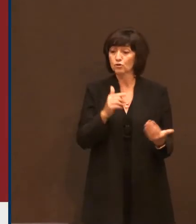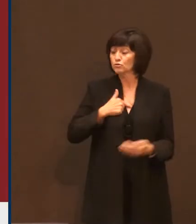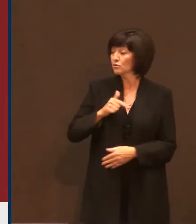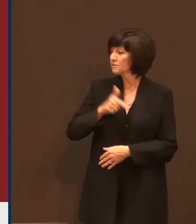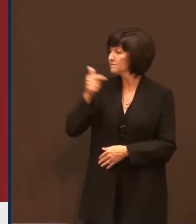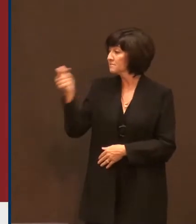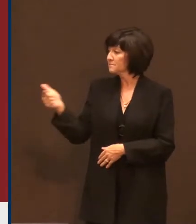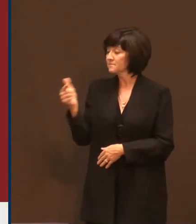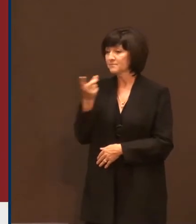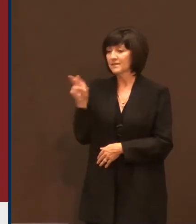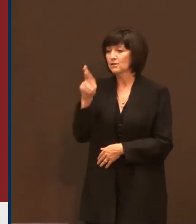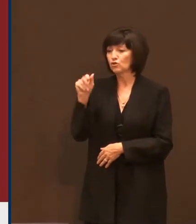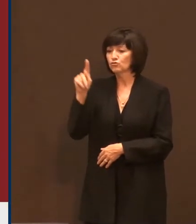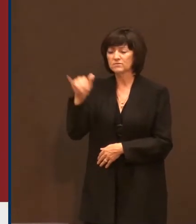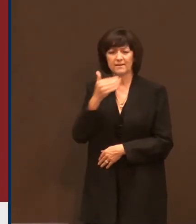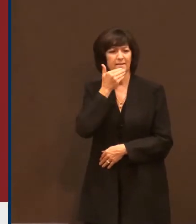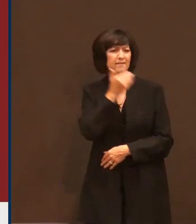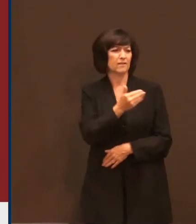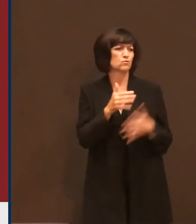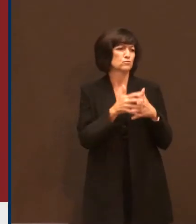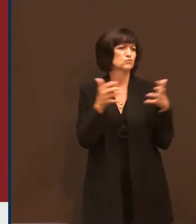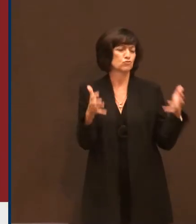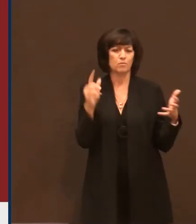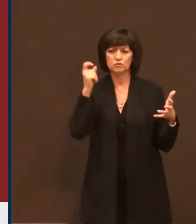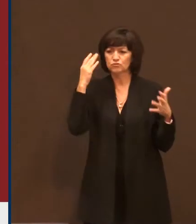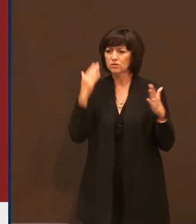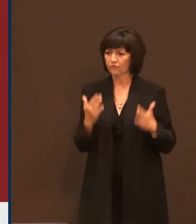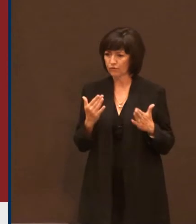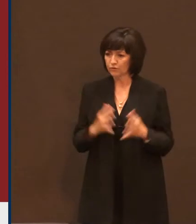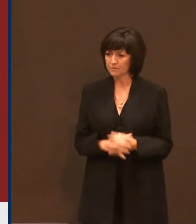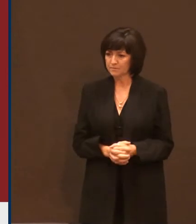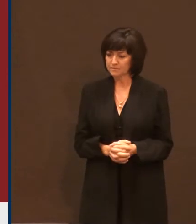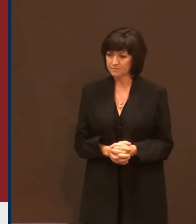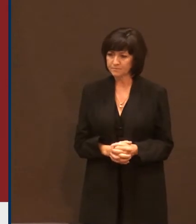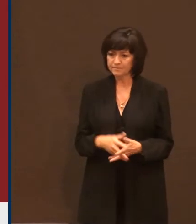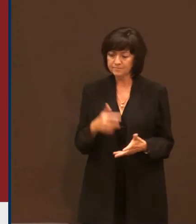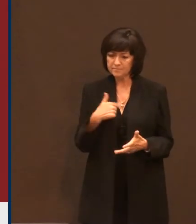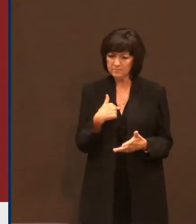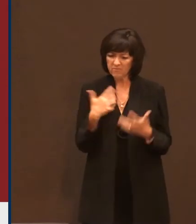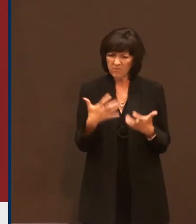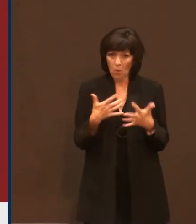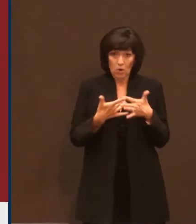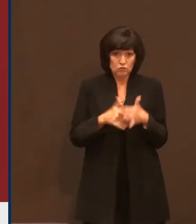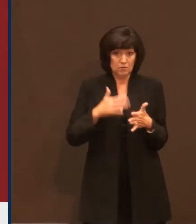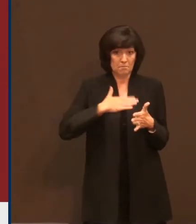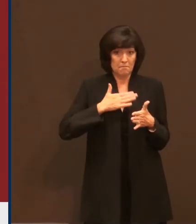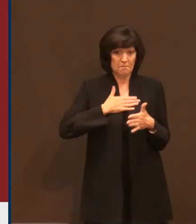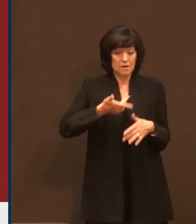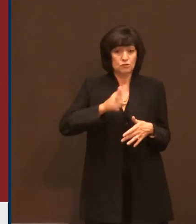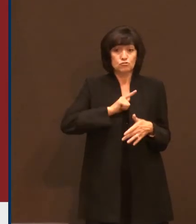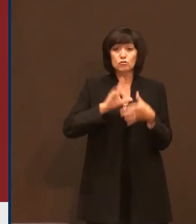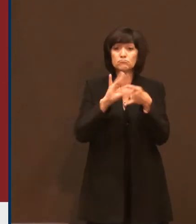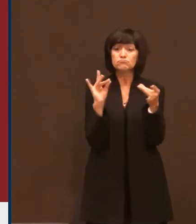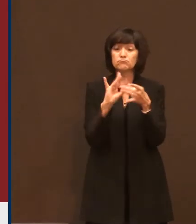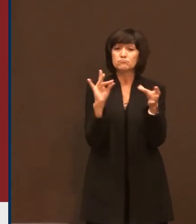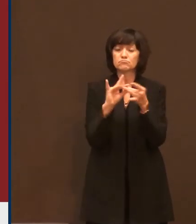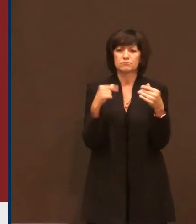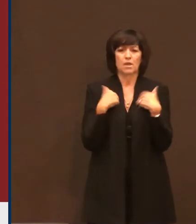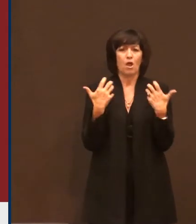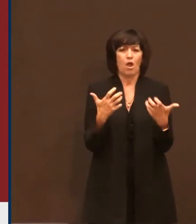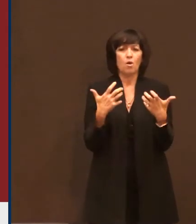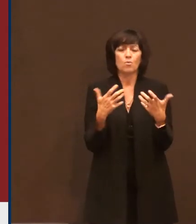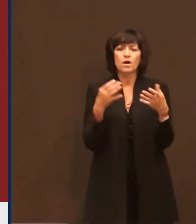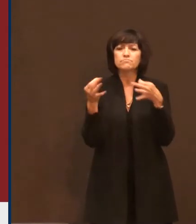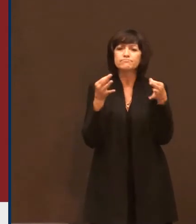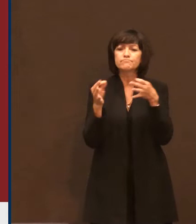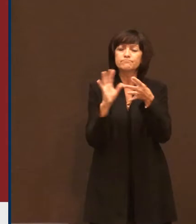Great, thank you so much, Governor. So I would like to start today by talking about some of the community-based efforts that